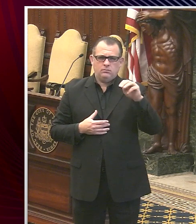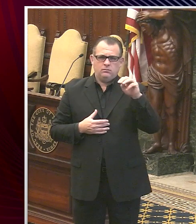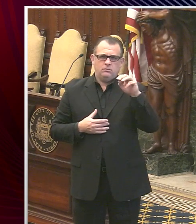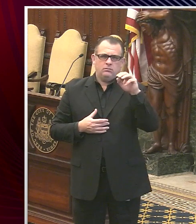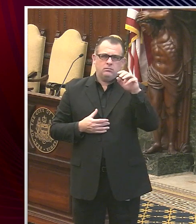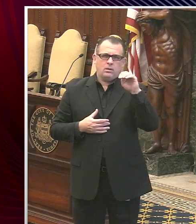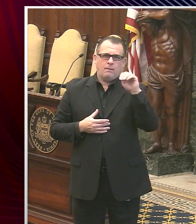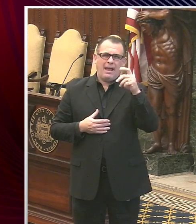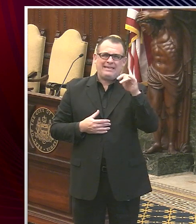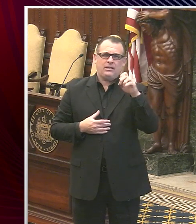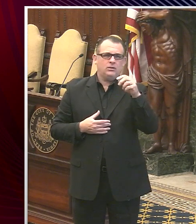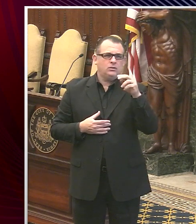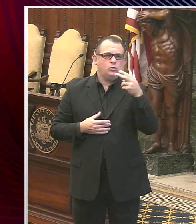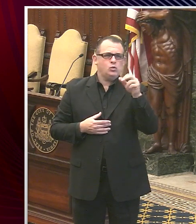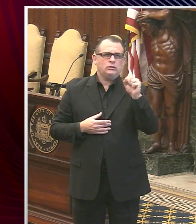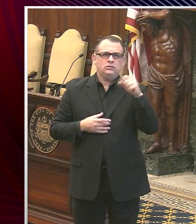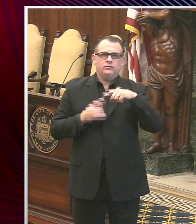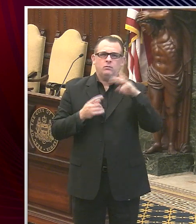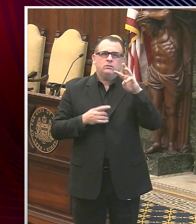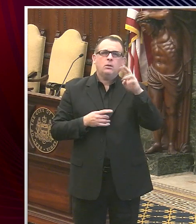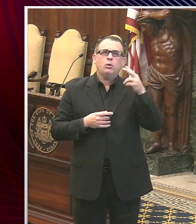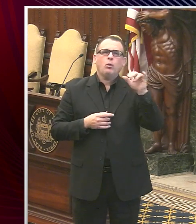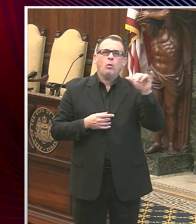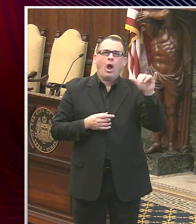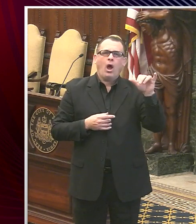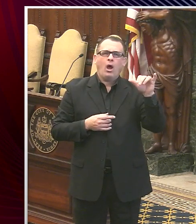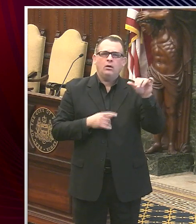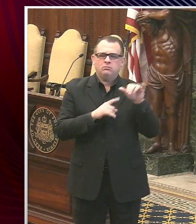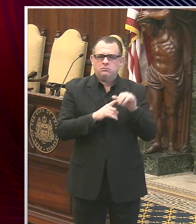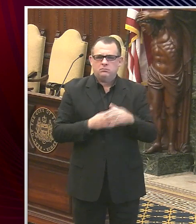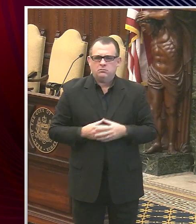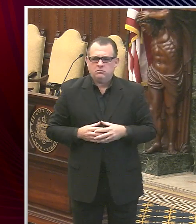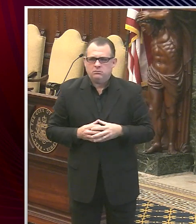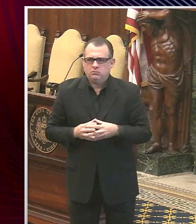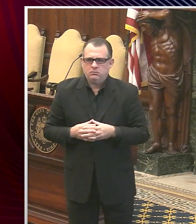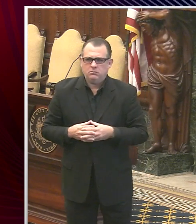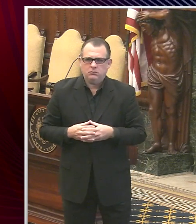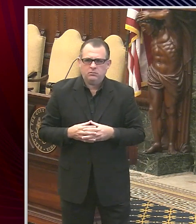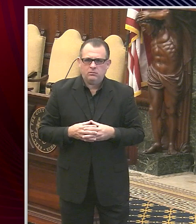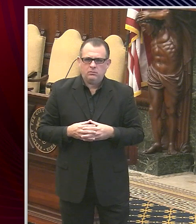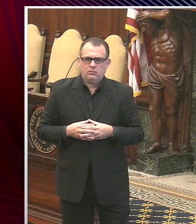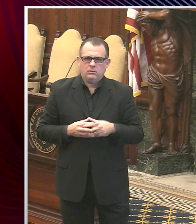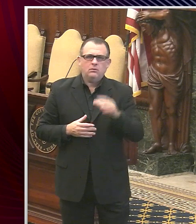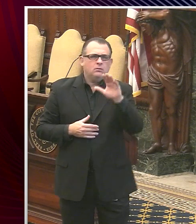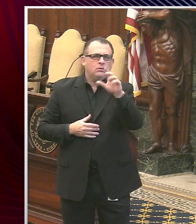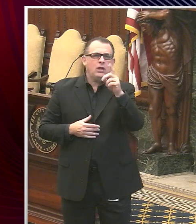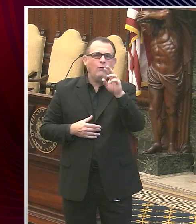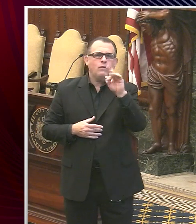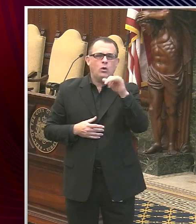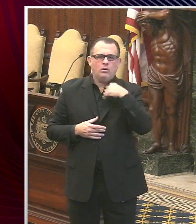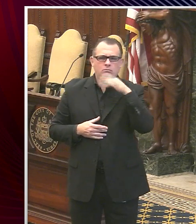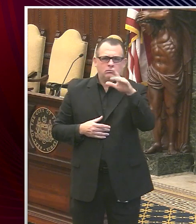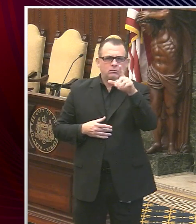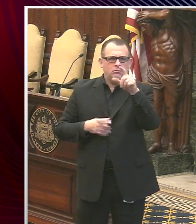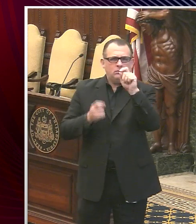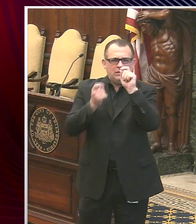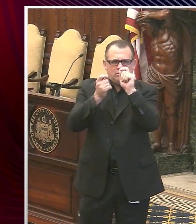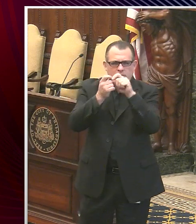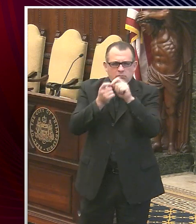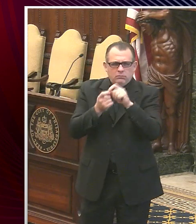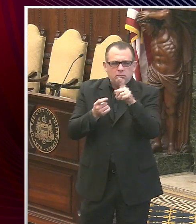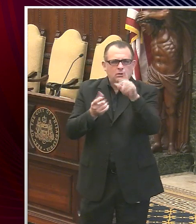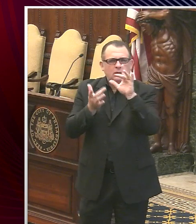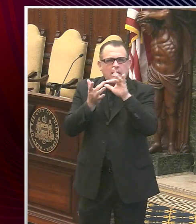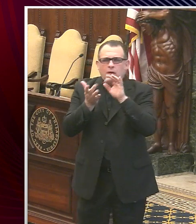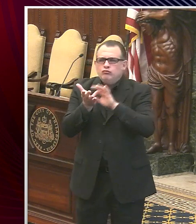Hi. First question is for Dr. Farley. Do you have more details from contact tracing